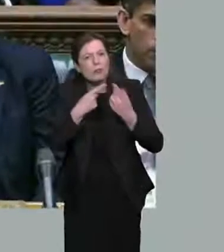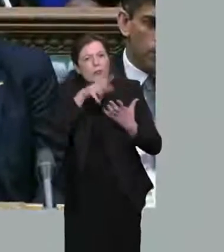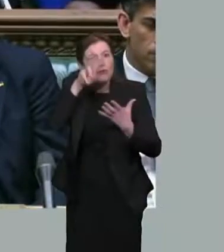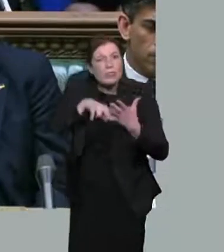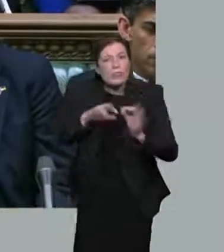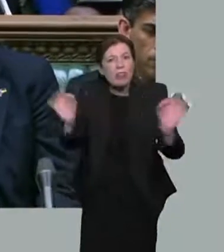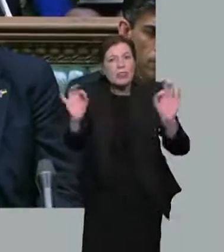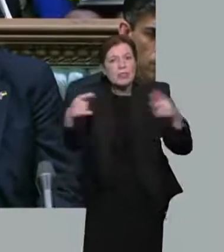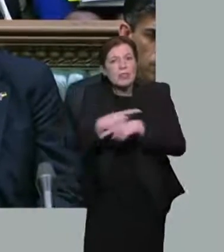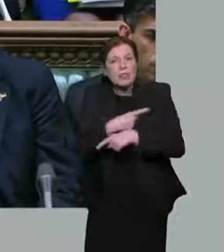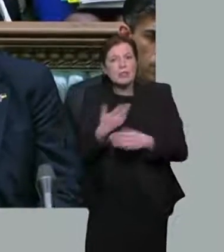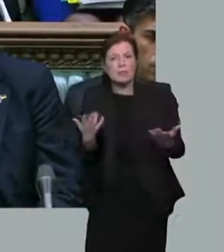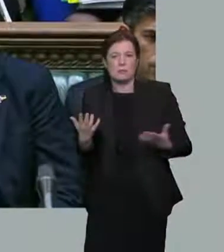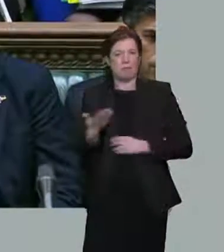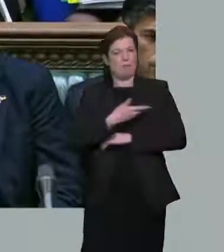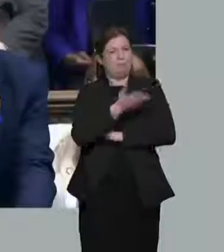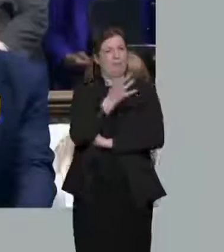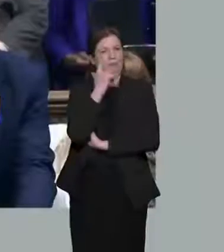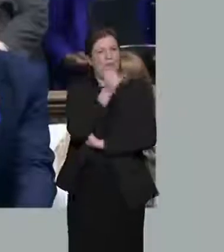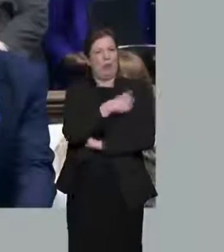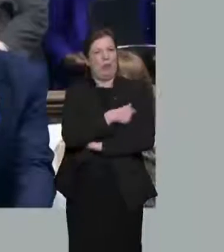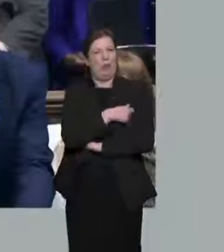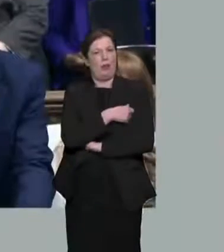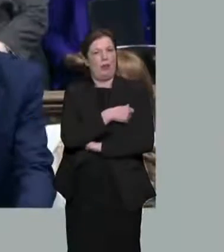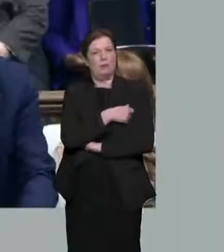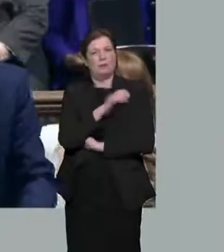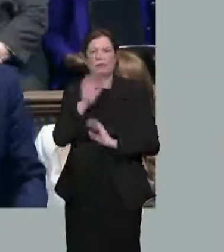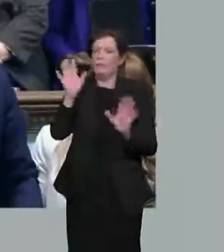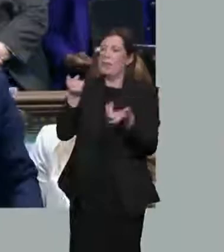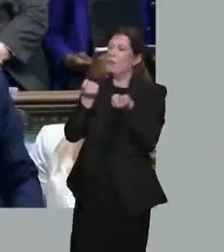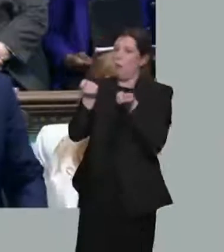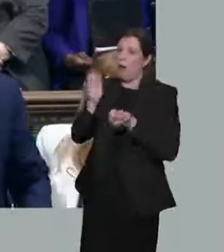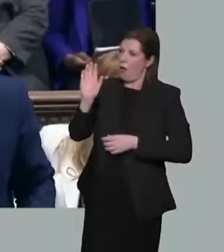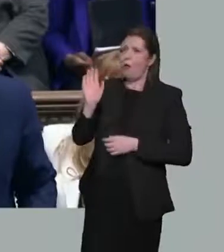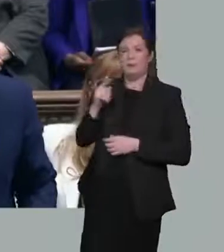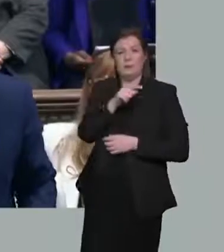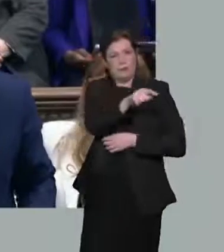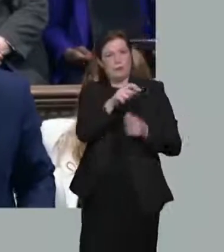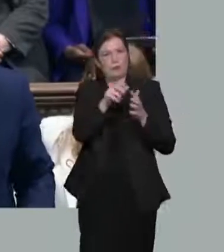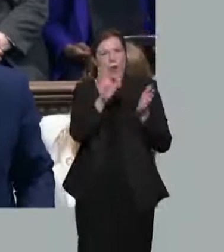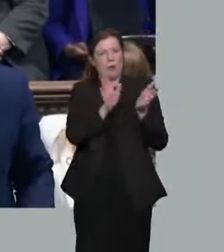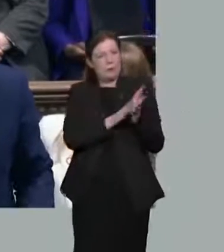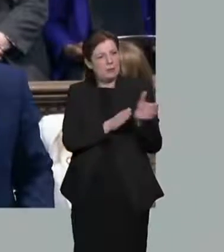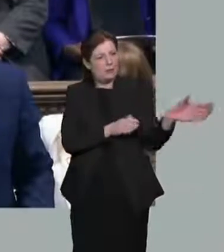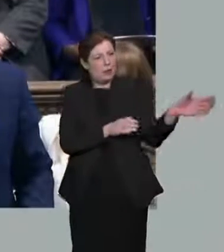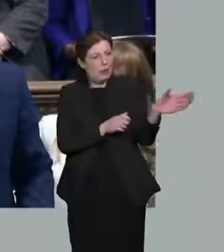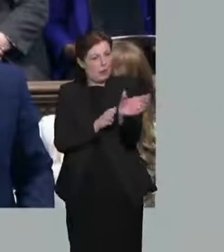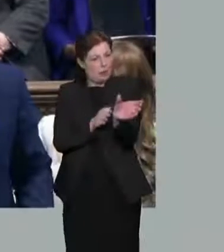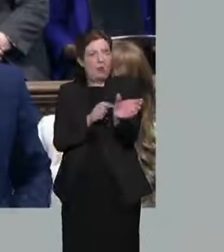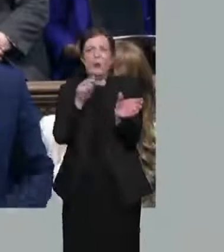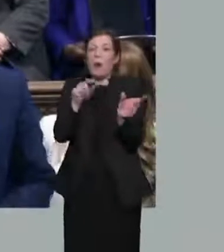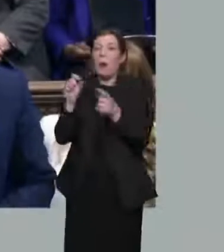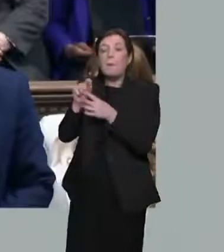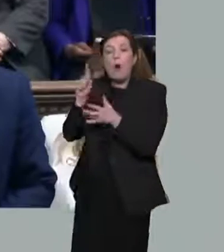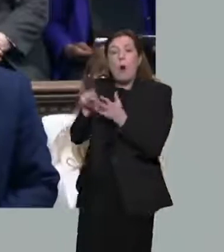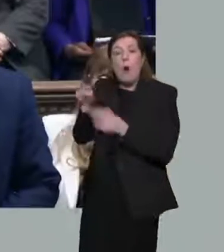Surely not. Let's test his rhetoric. Mr. Speaker, since the Prime Minister came to office, P&O